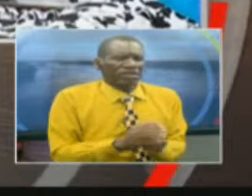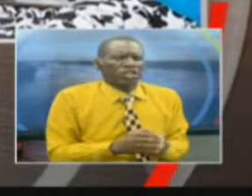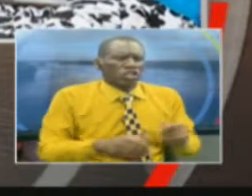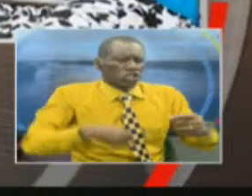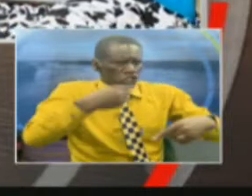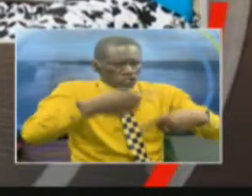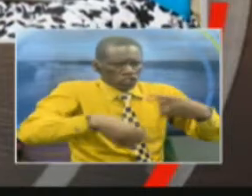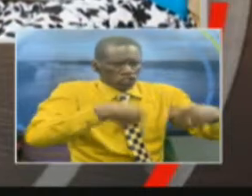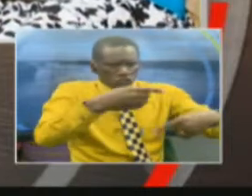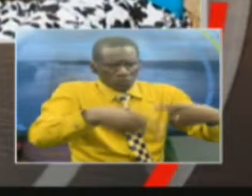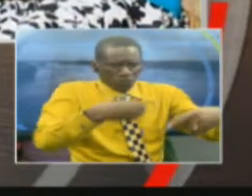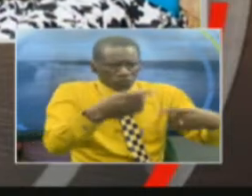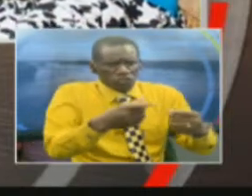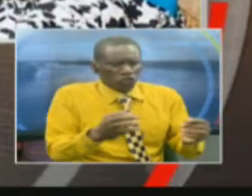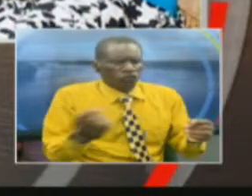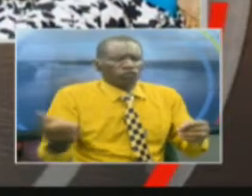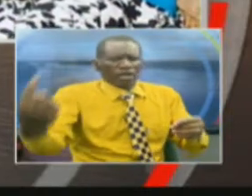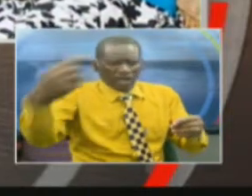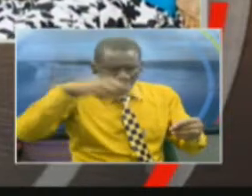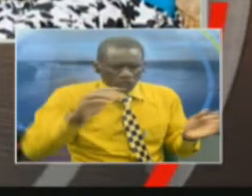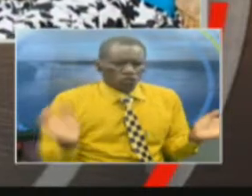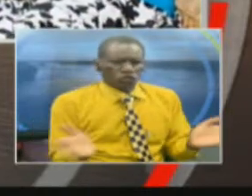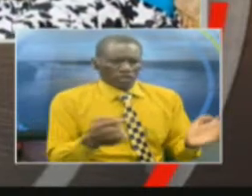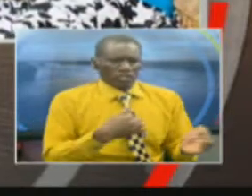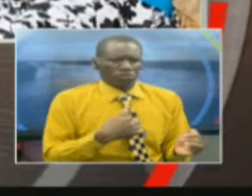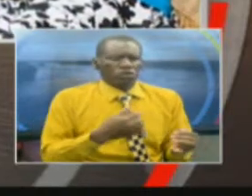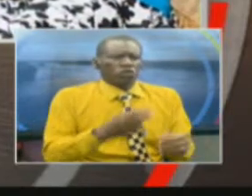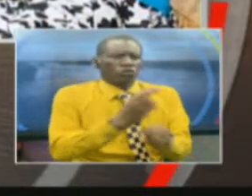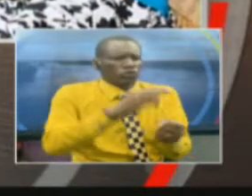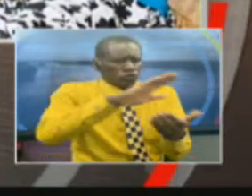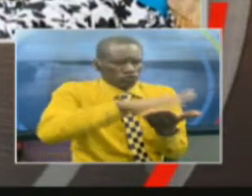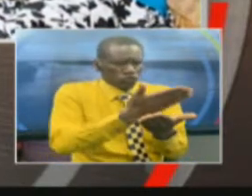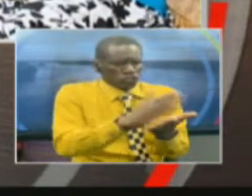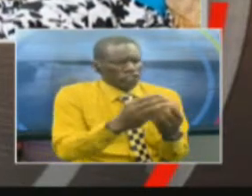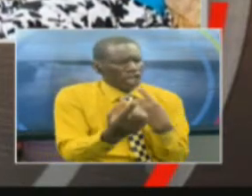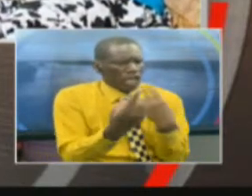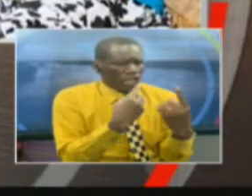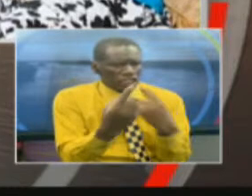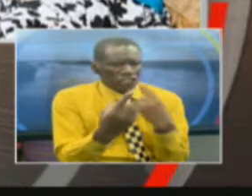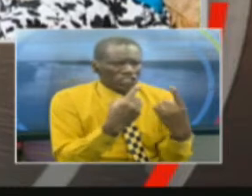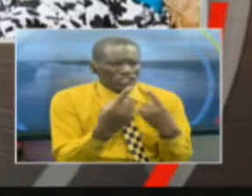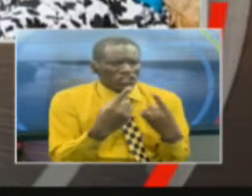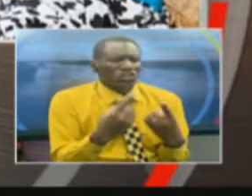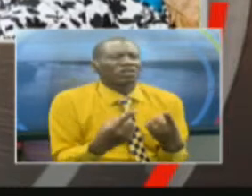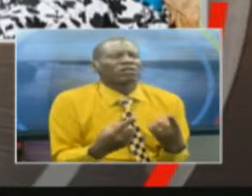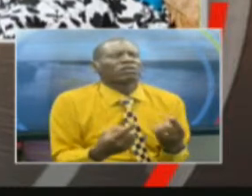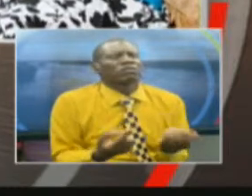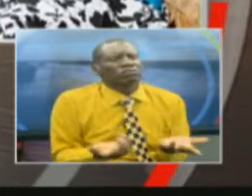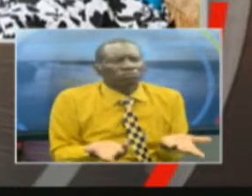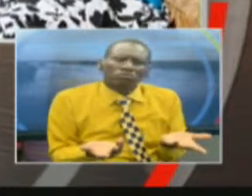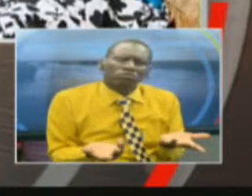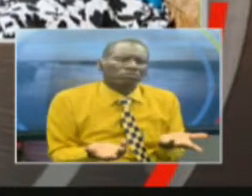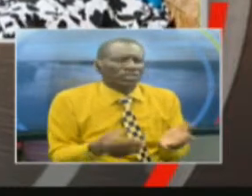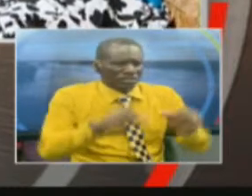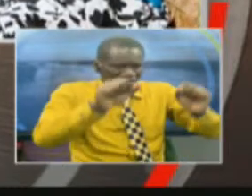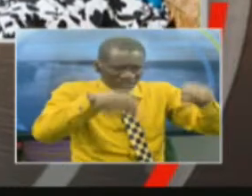process of coming to encourage me, and we used to share and talk, and